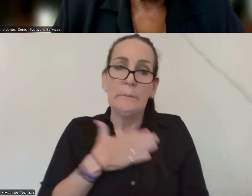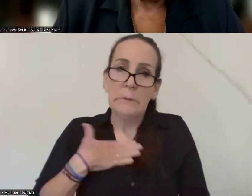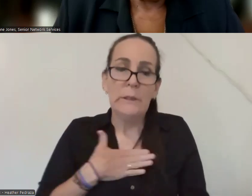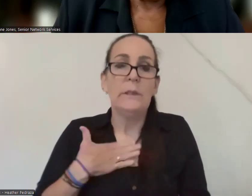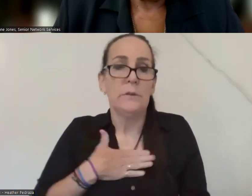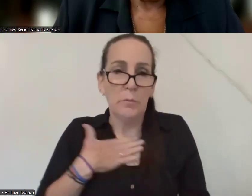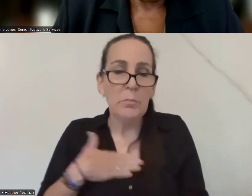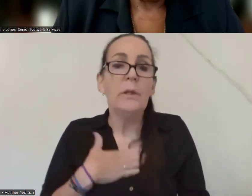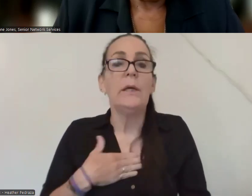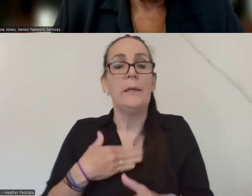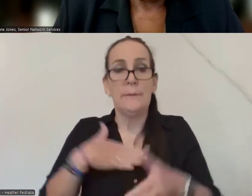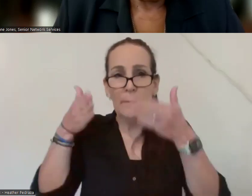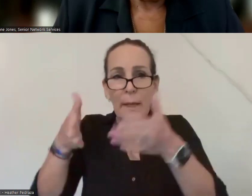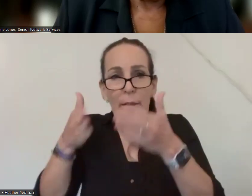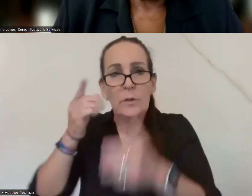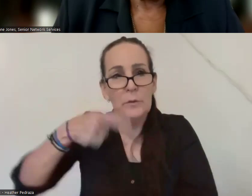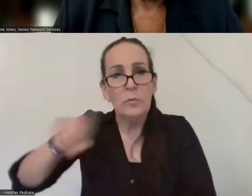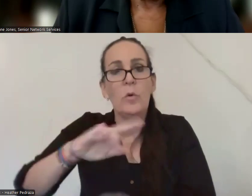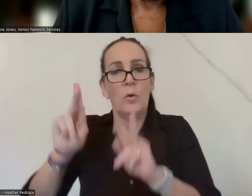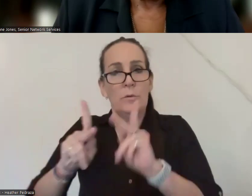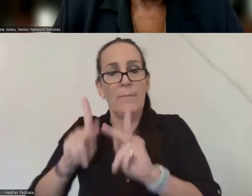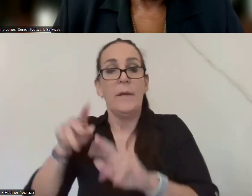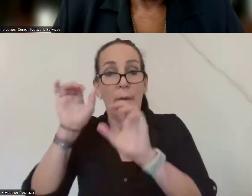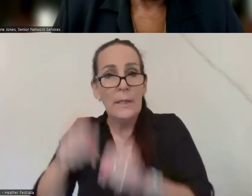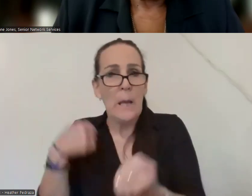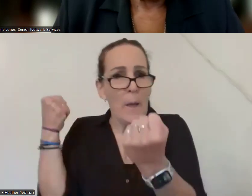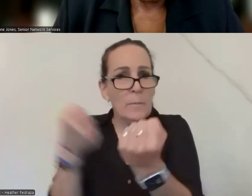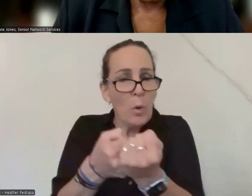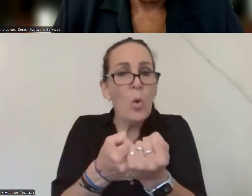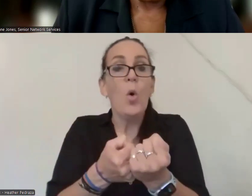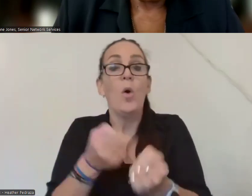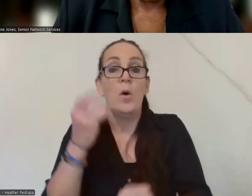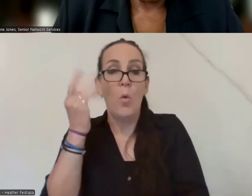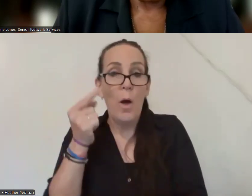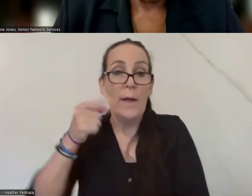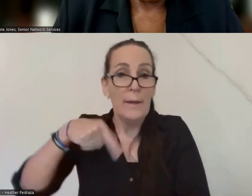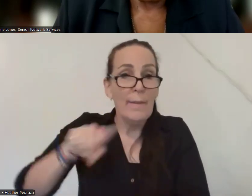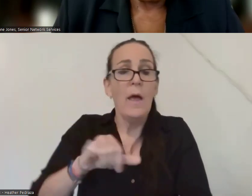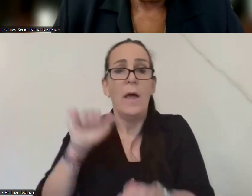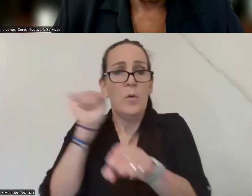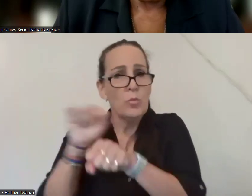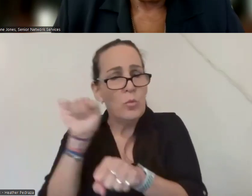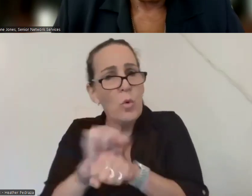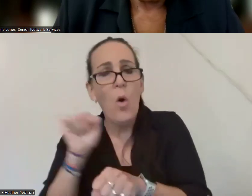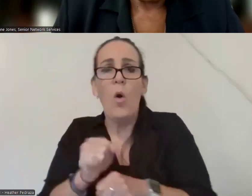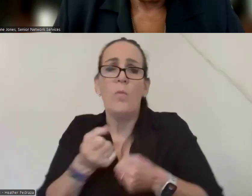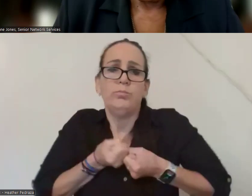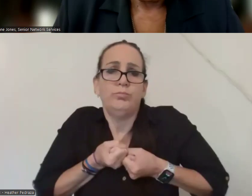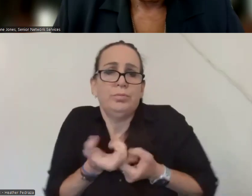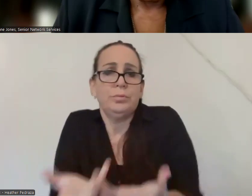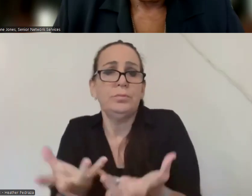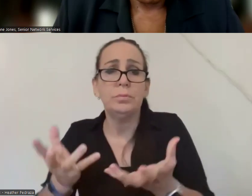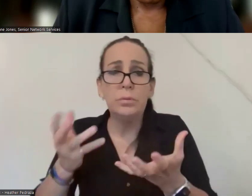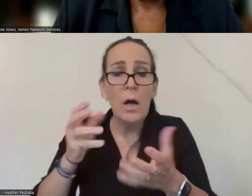the folks that's on those committees because they work tirelessly to help their loved ones, themselves,